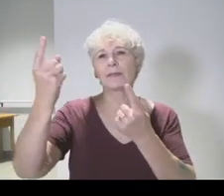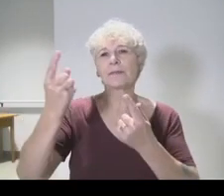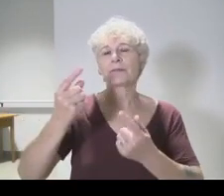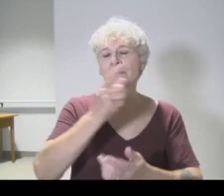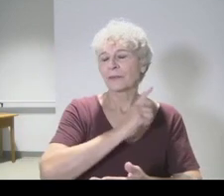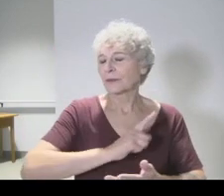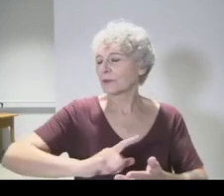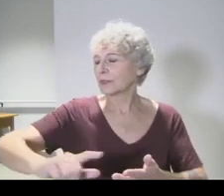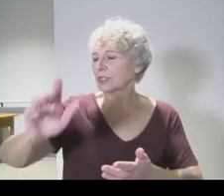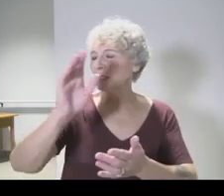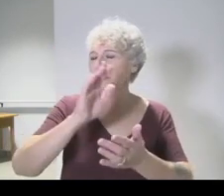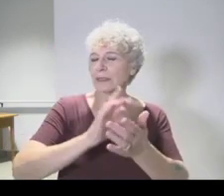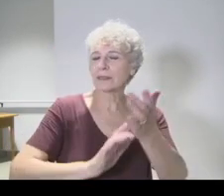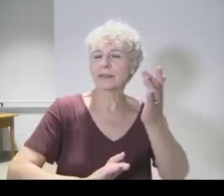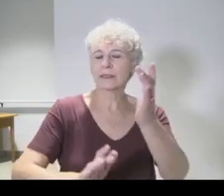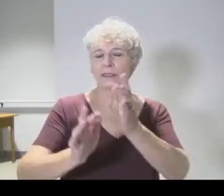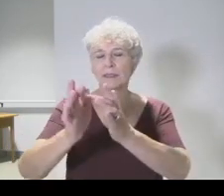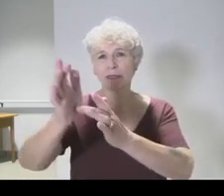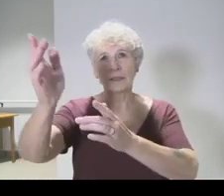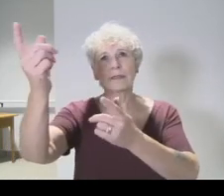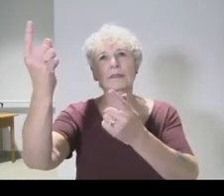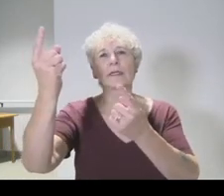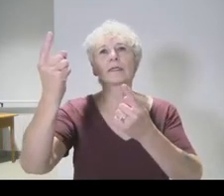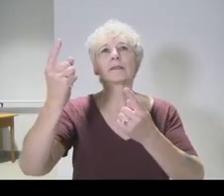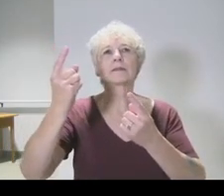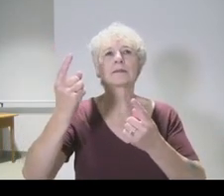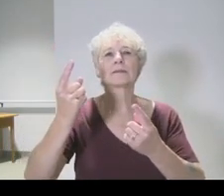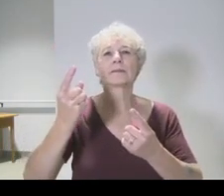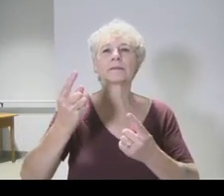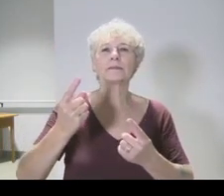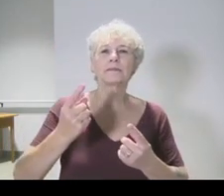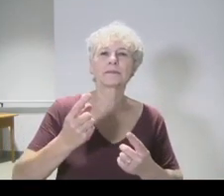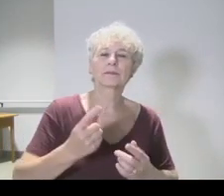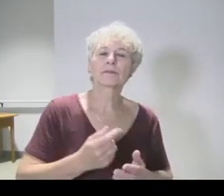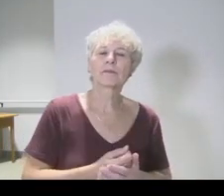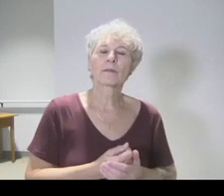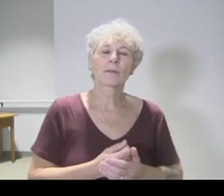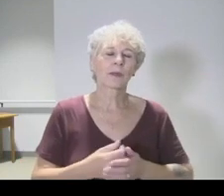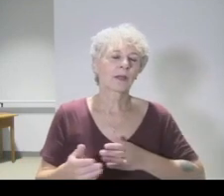Lord Jesus, come.